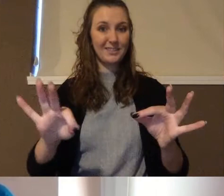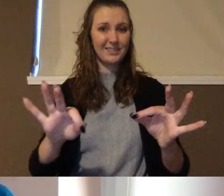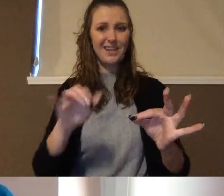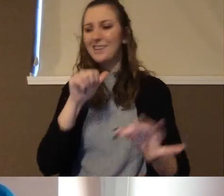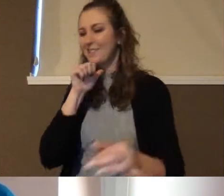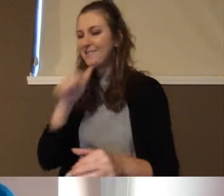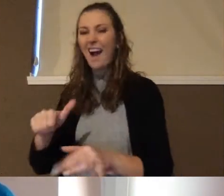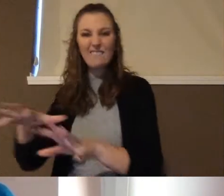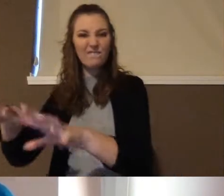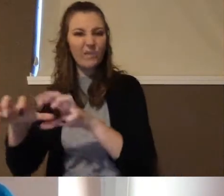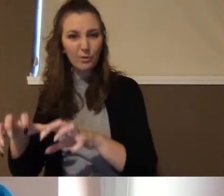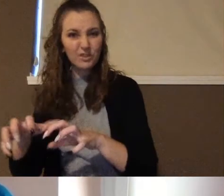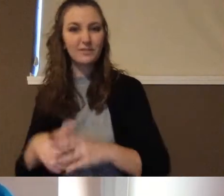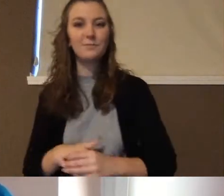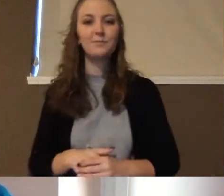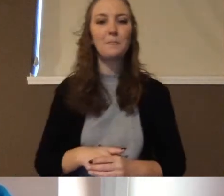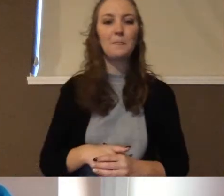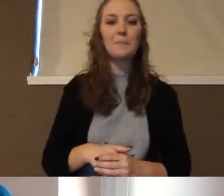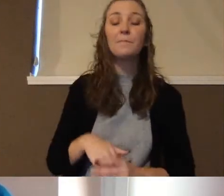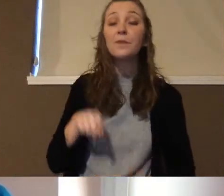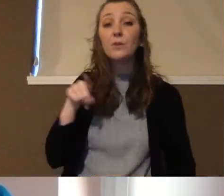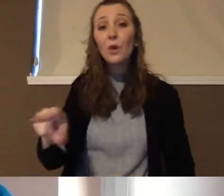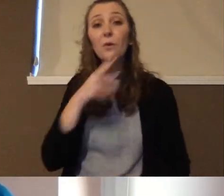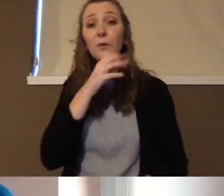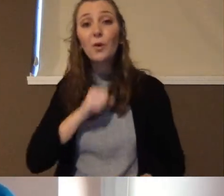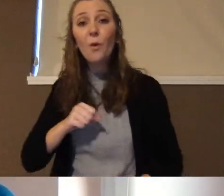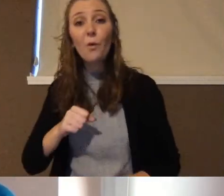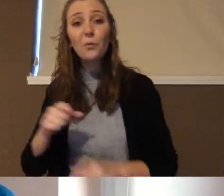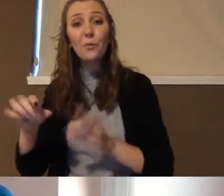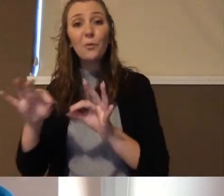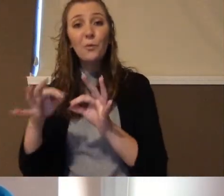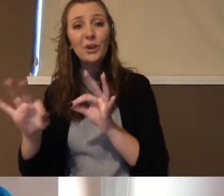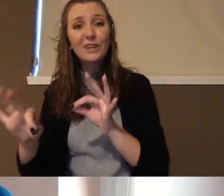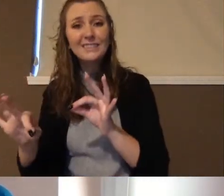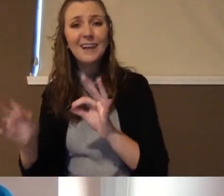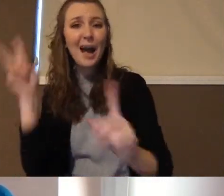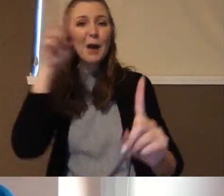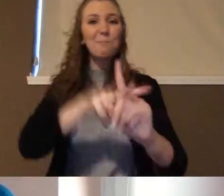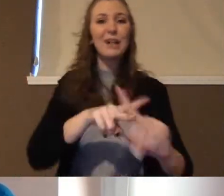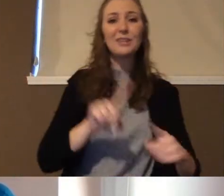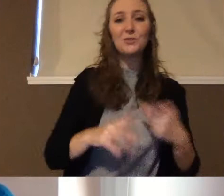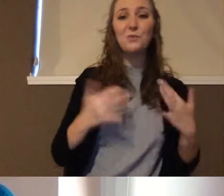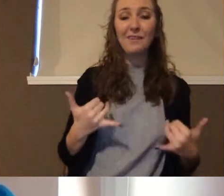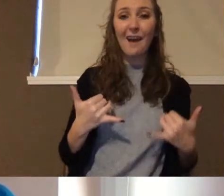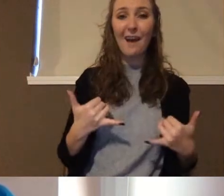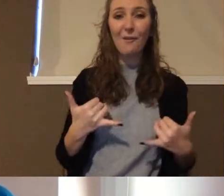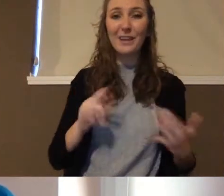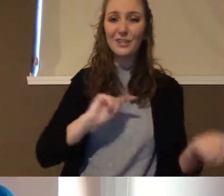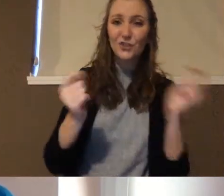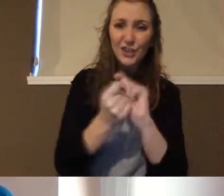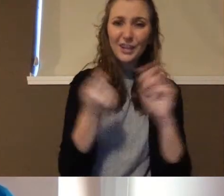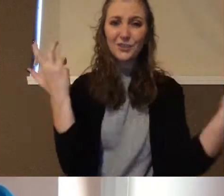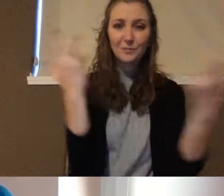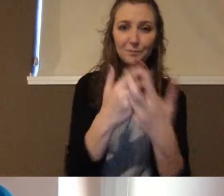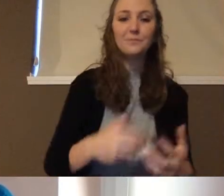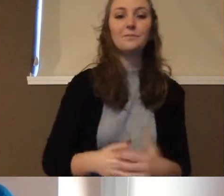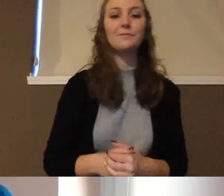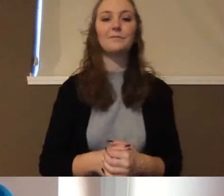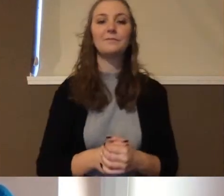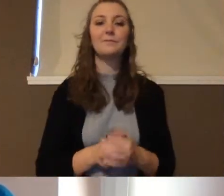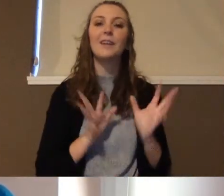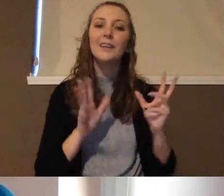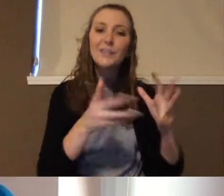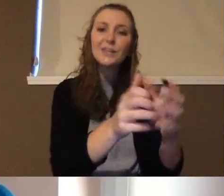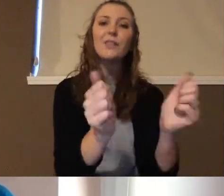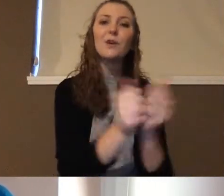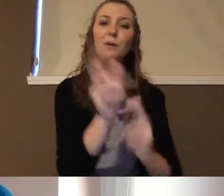My words are living words. I am living word." Bring those old words